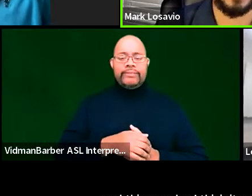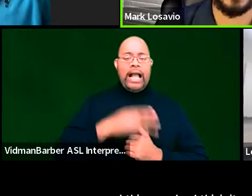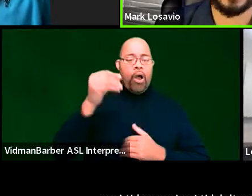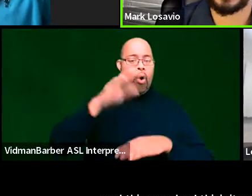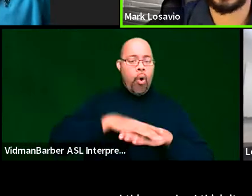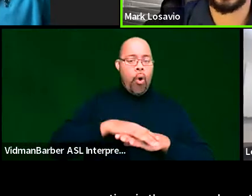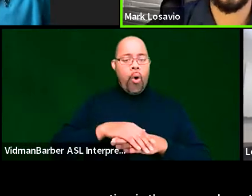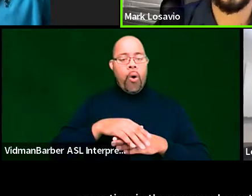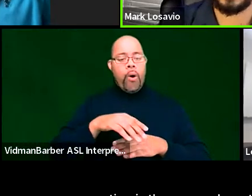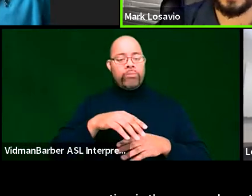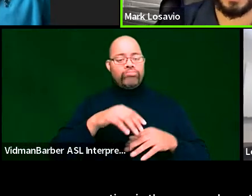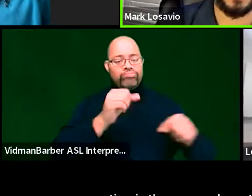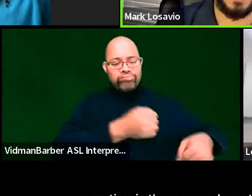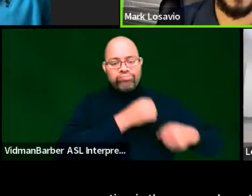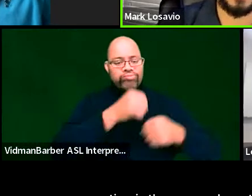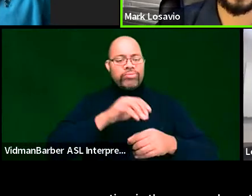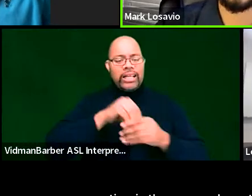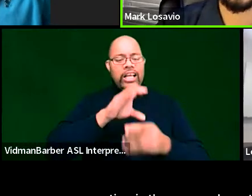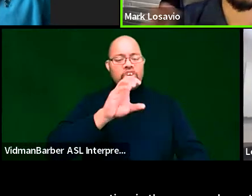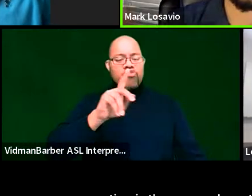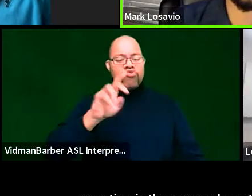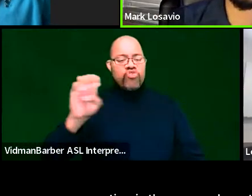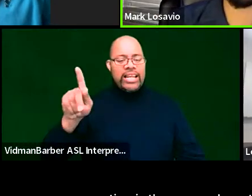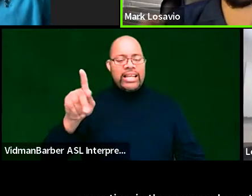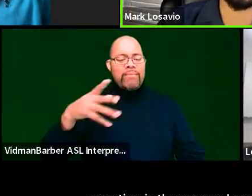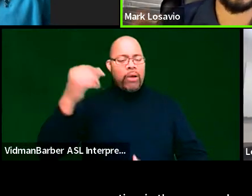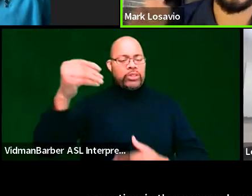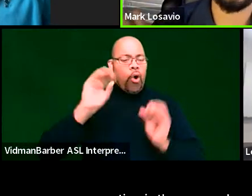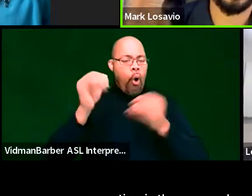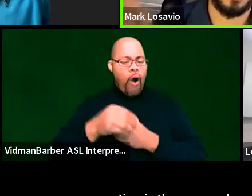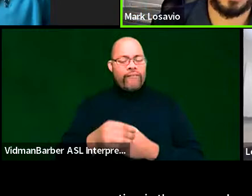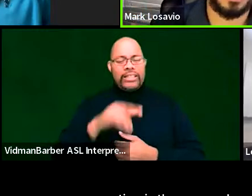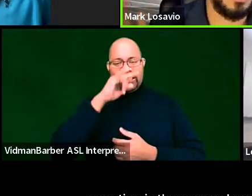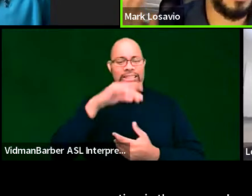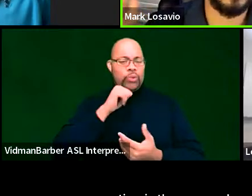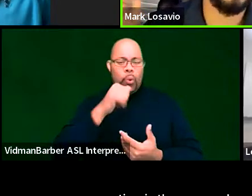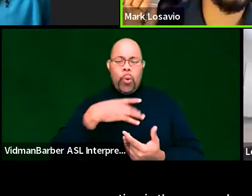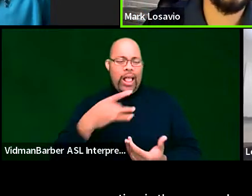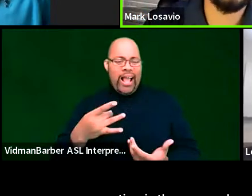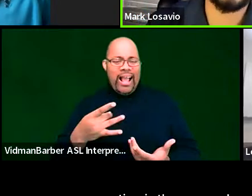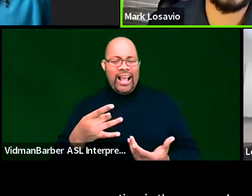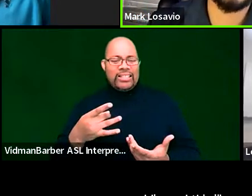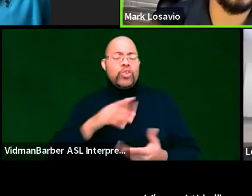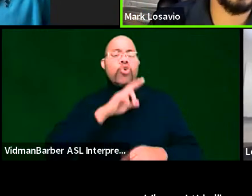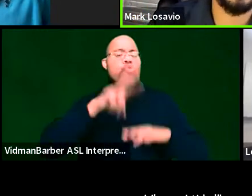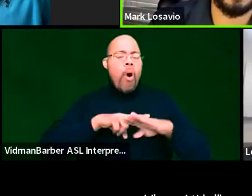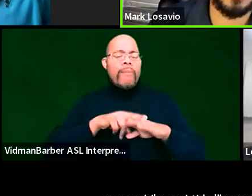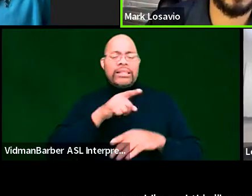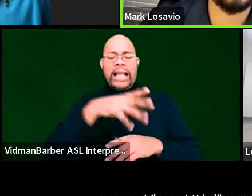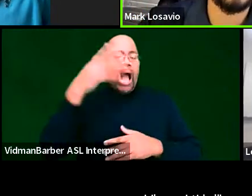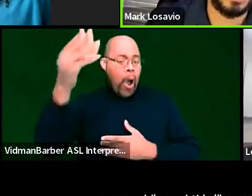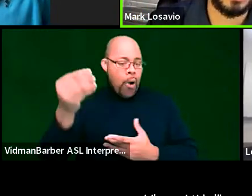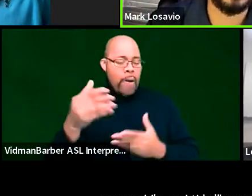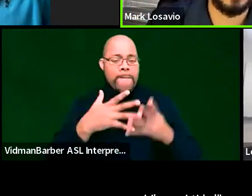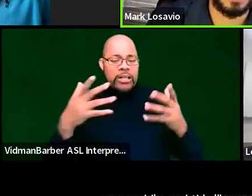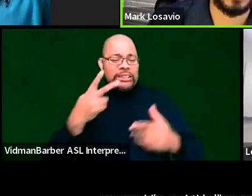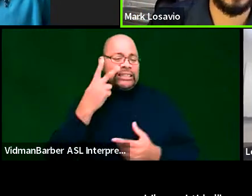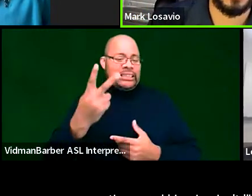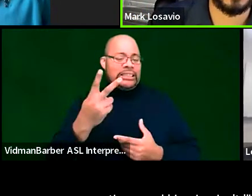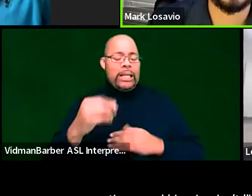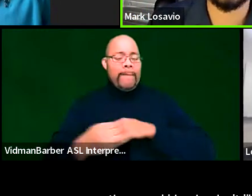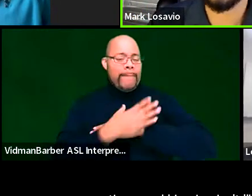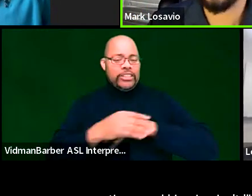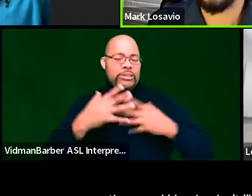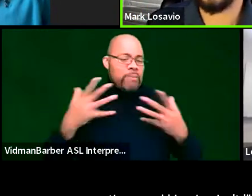on a paddle in this like creek behind the office. Like these are kids who don't normally get out to see the beach